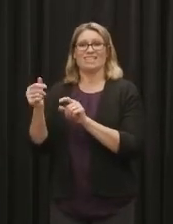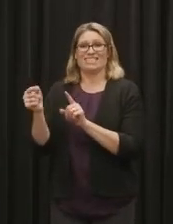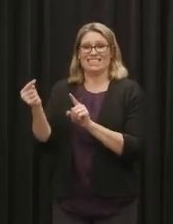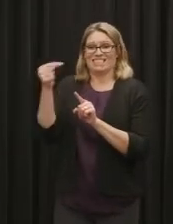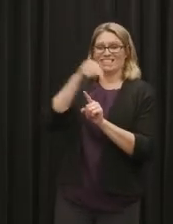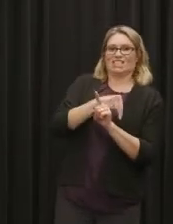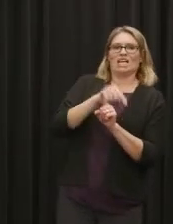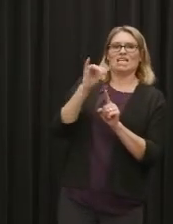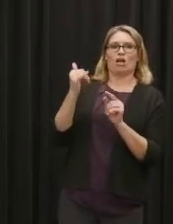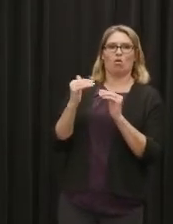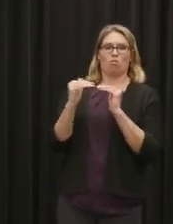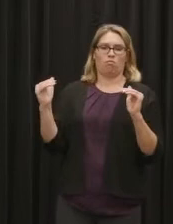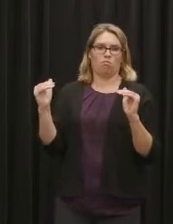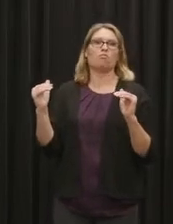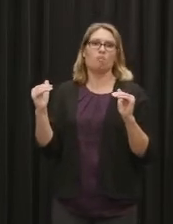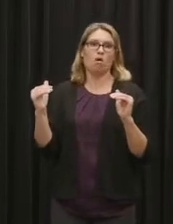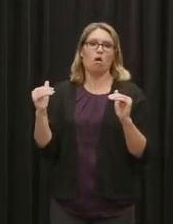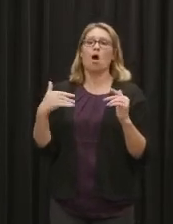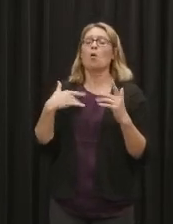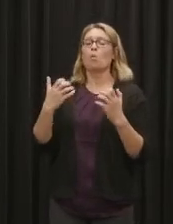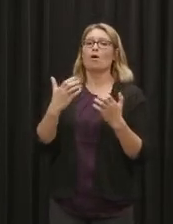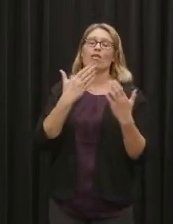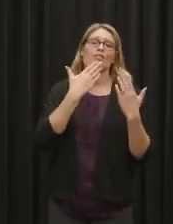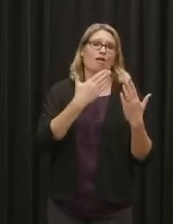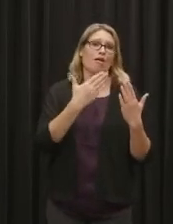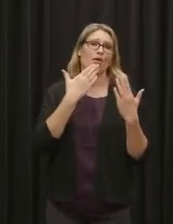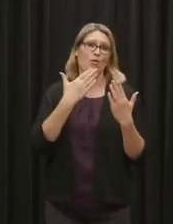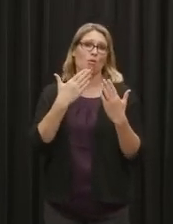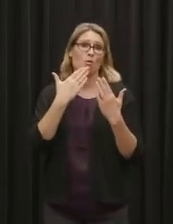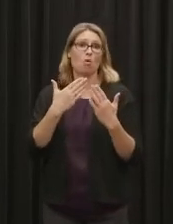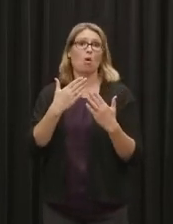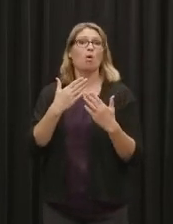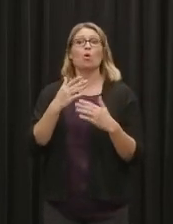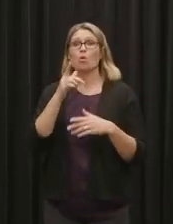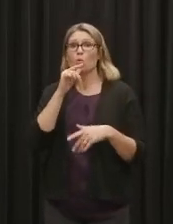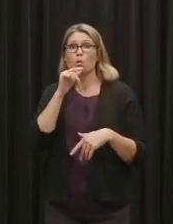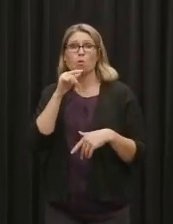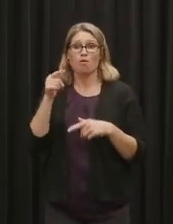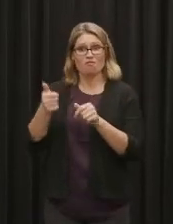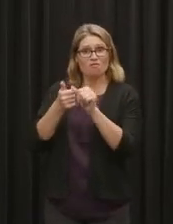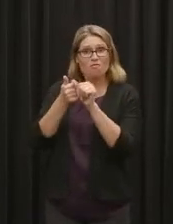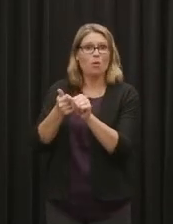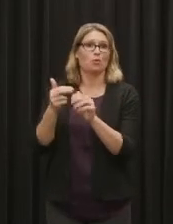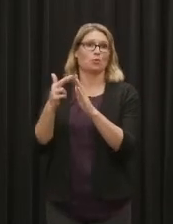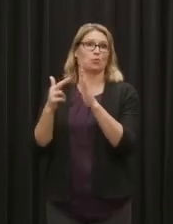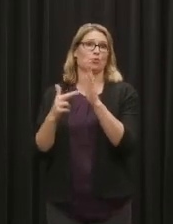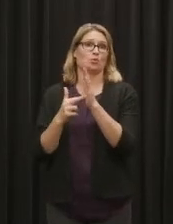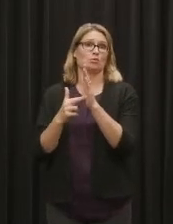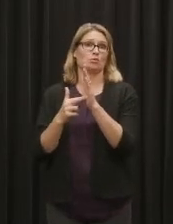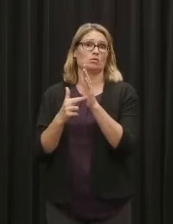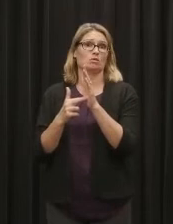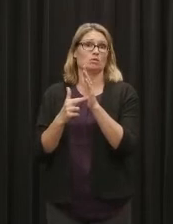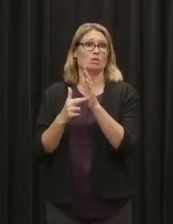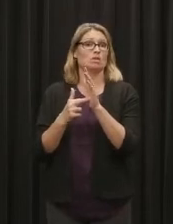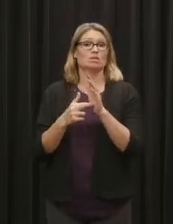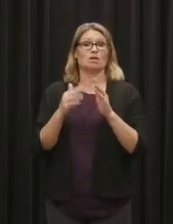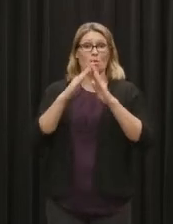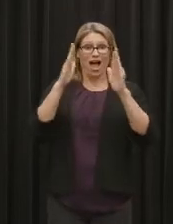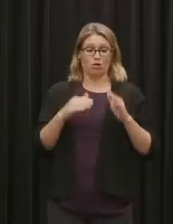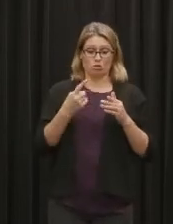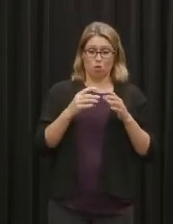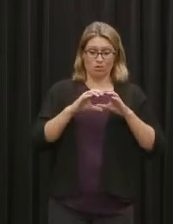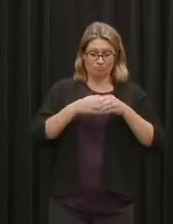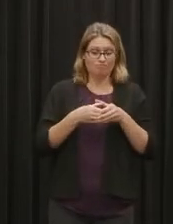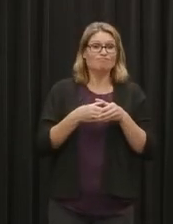level of recovery. I want to thank everyone who has done their part by following the rules, by staying within their single household